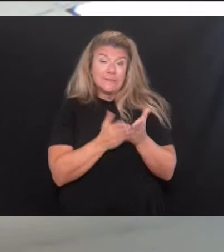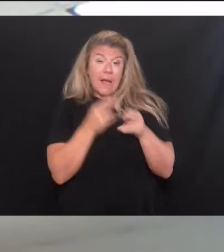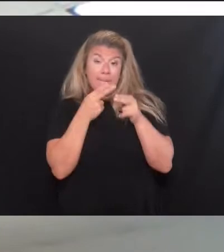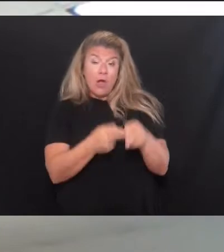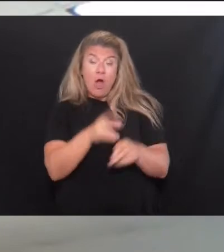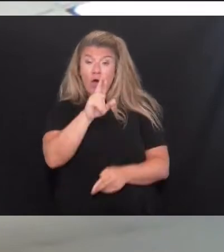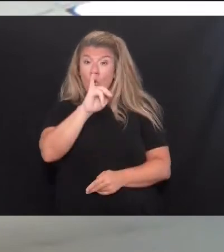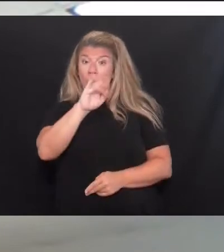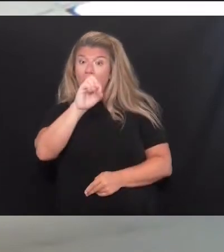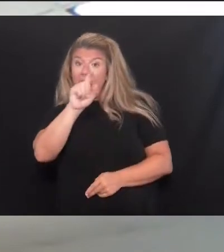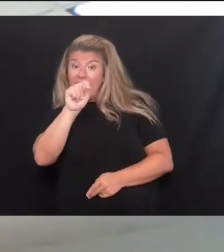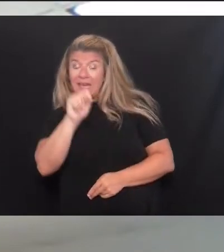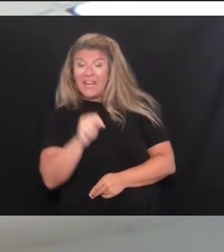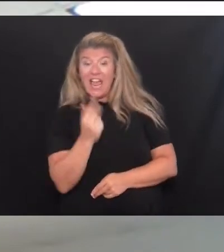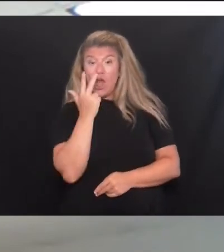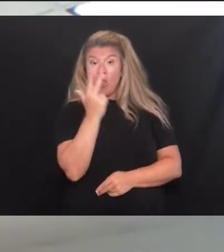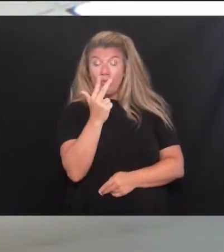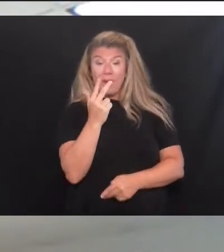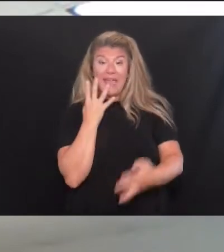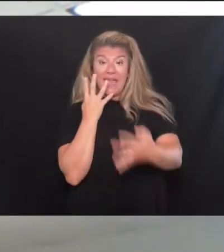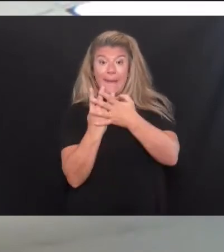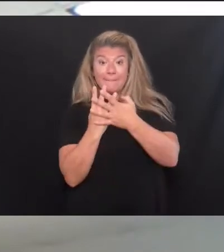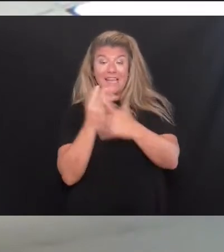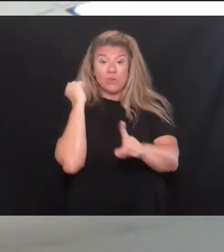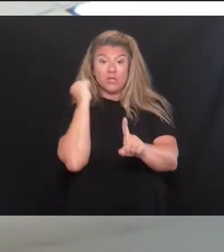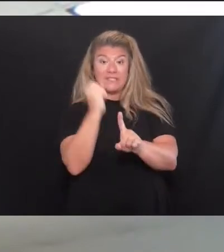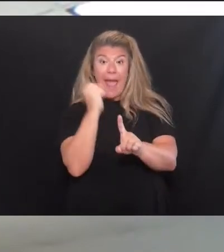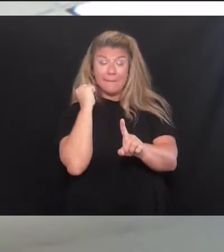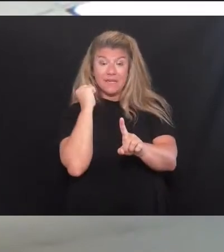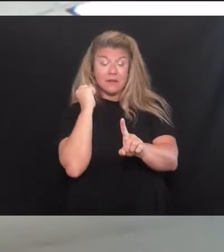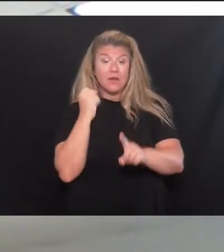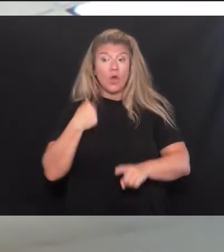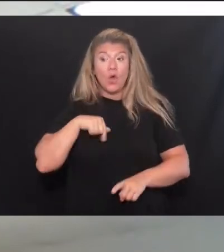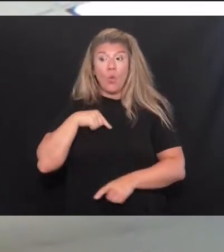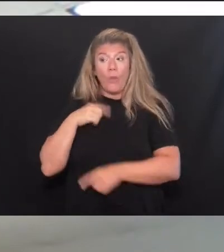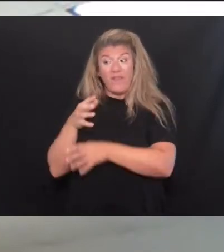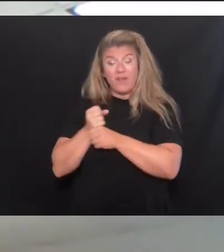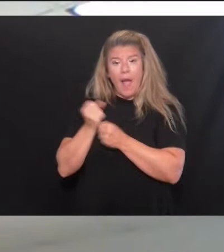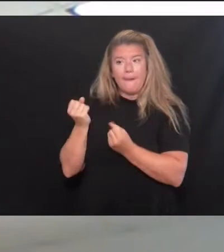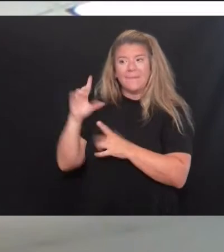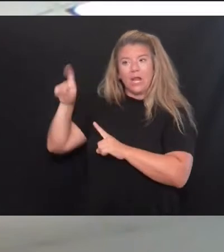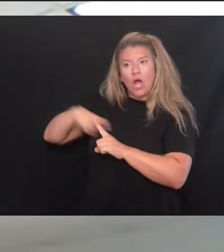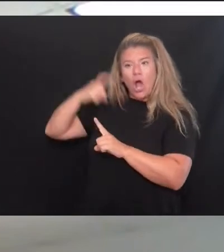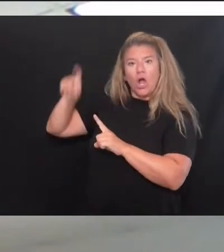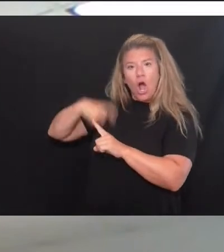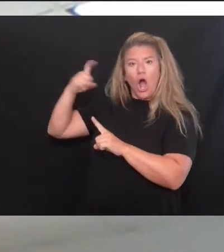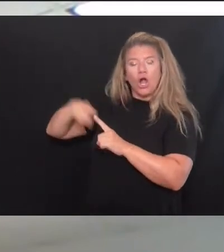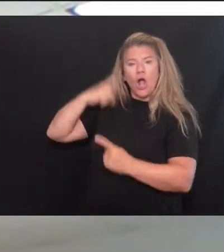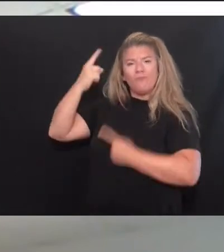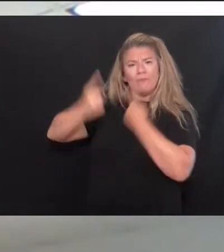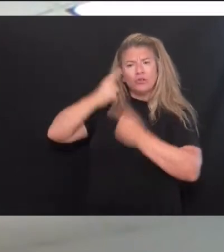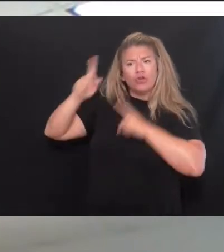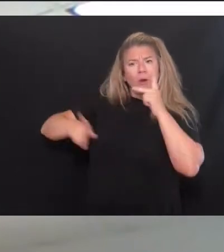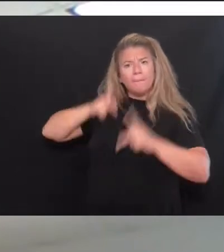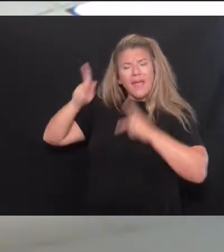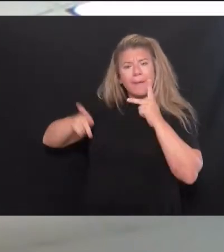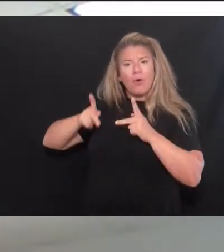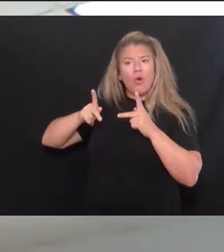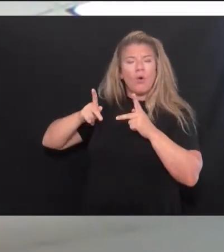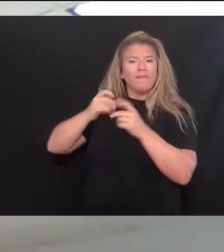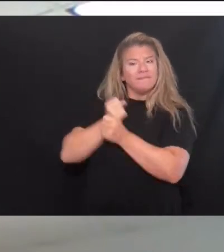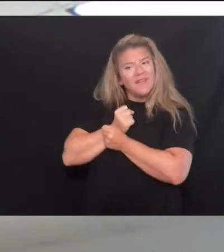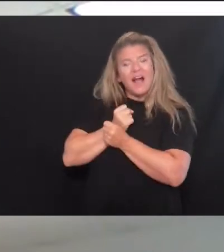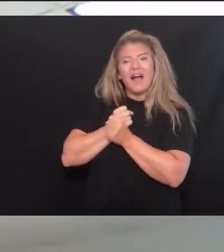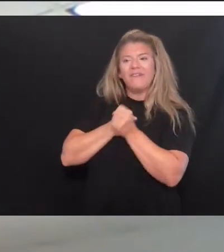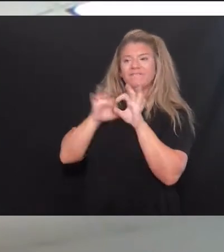and 3 inmates were stabbed. We have received at the station multiple calls from concerned citizens, loved ones, former